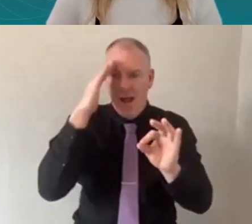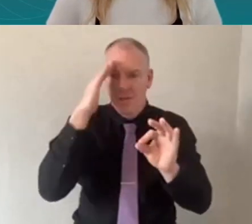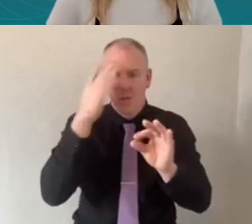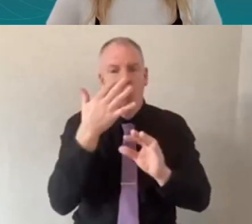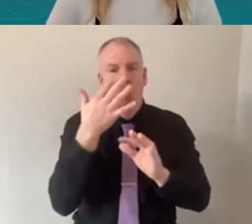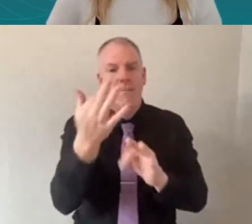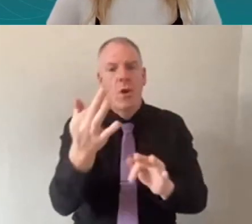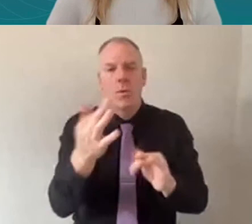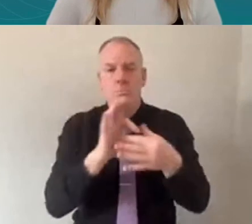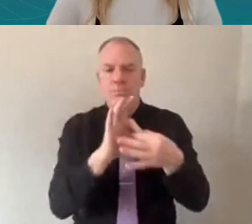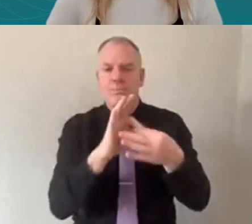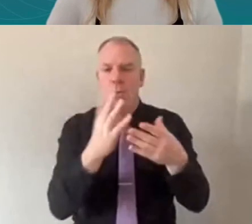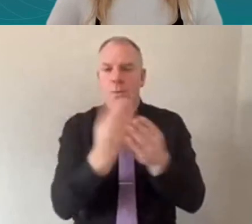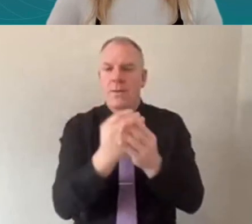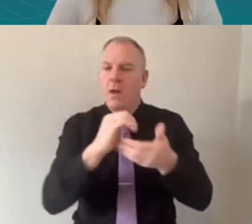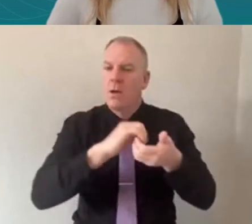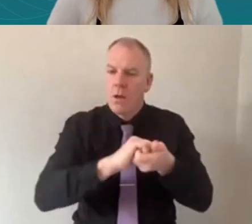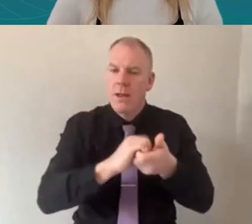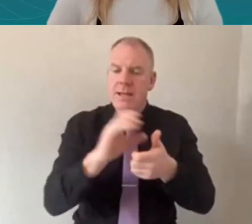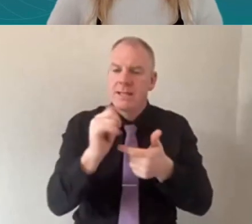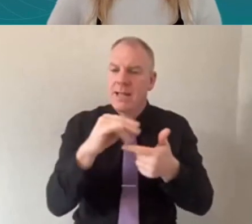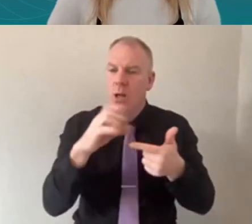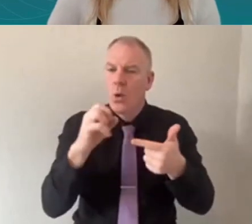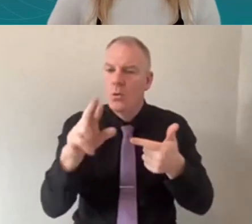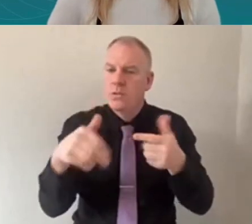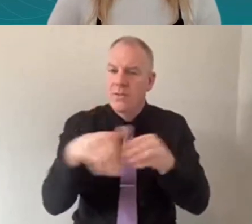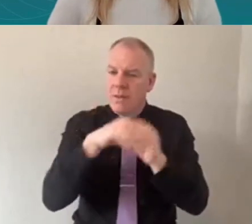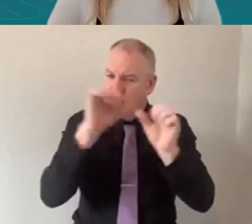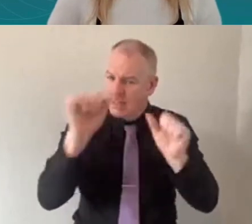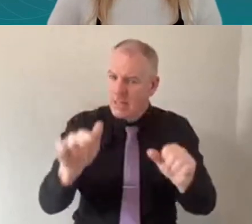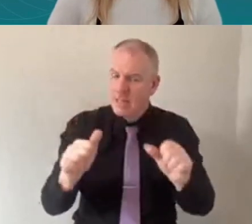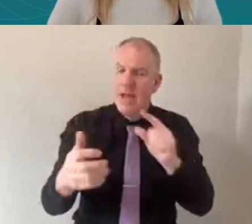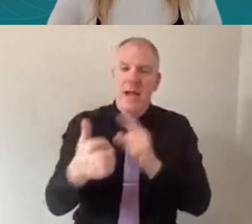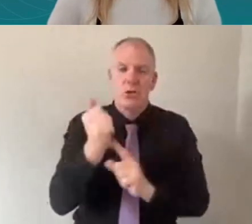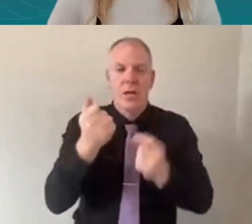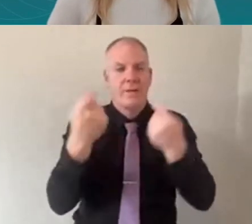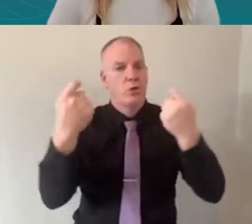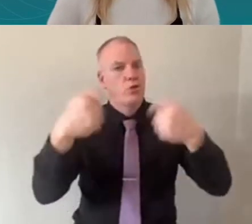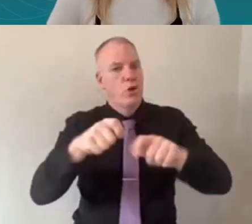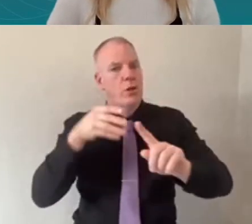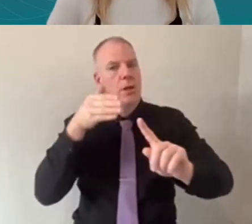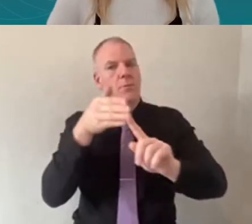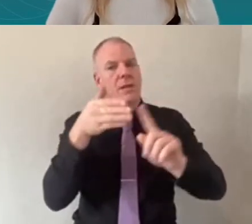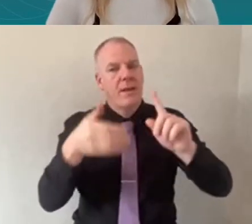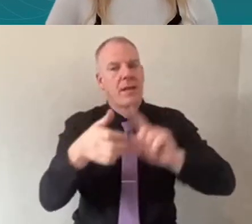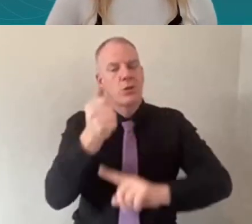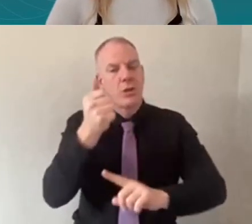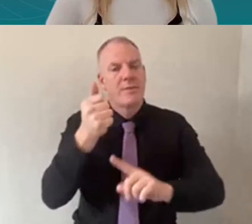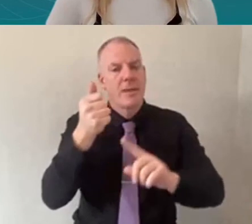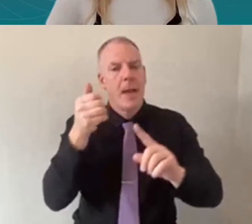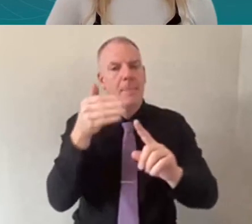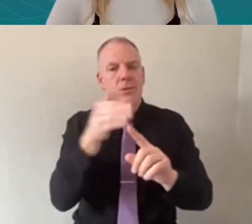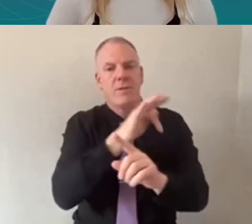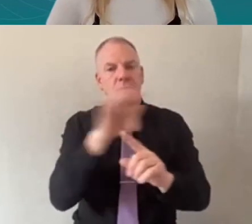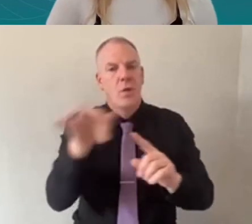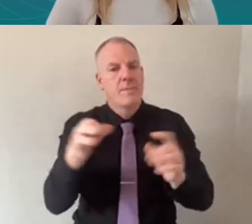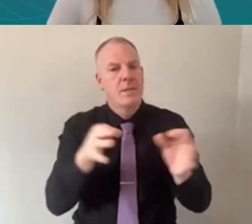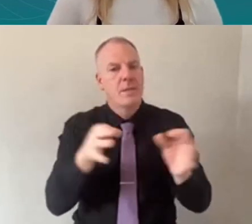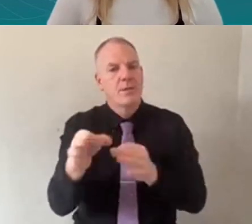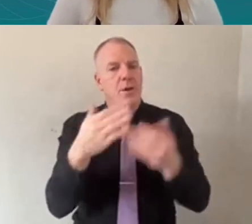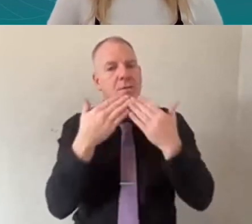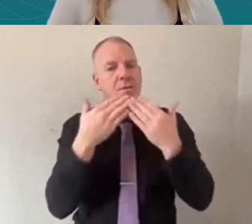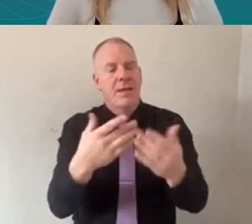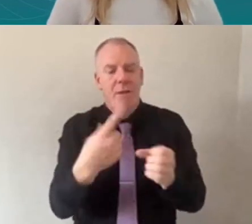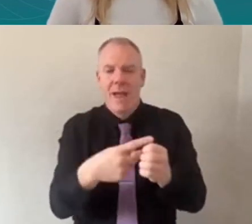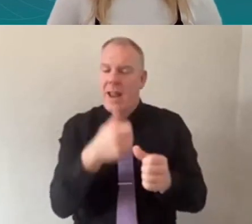colleagues in QQI and stakeholders across the system to achieve these shared objectives and realising the ambition of the strategy. So thank you and congratulations